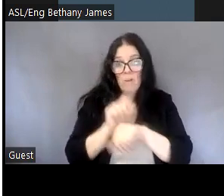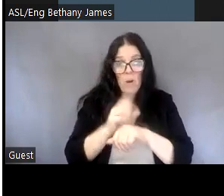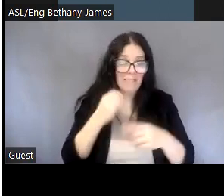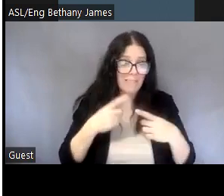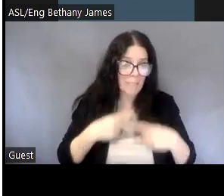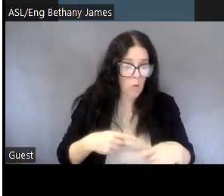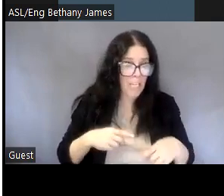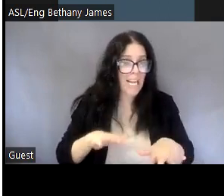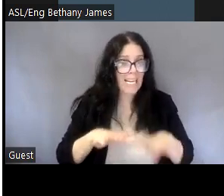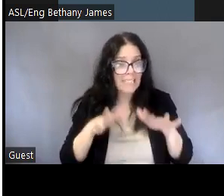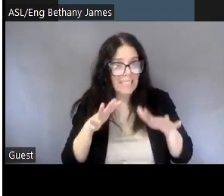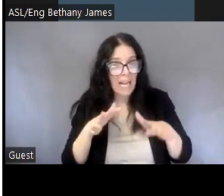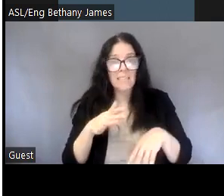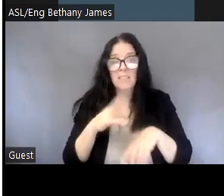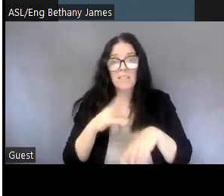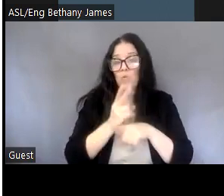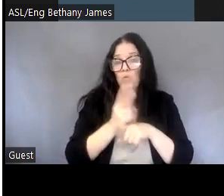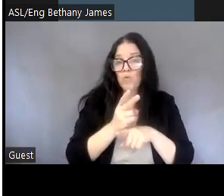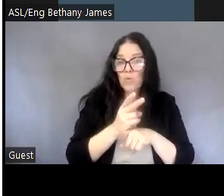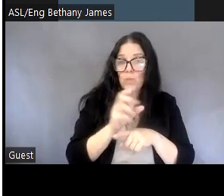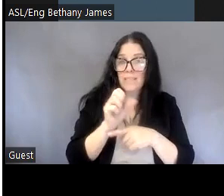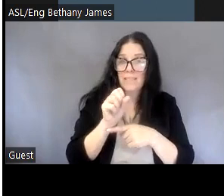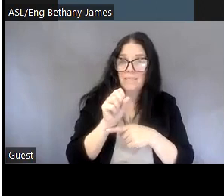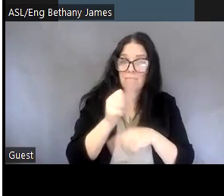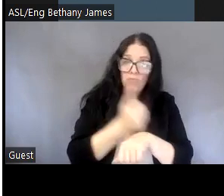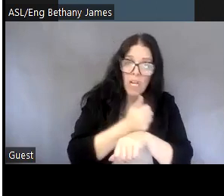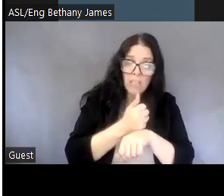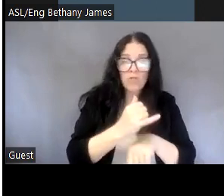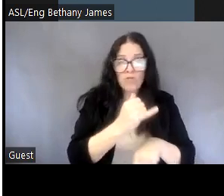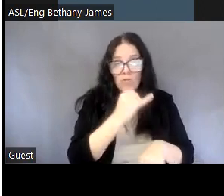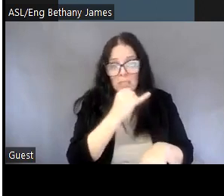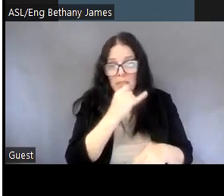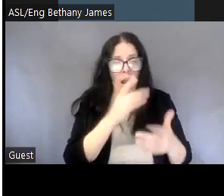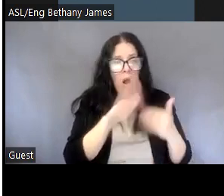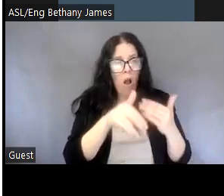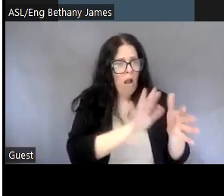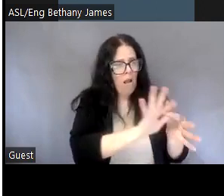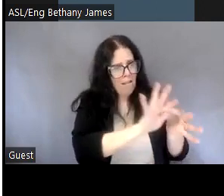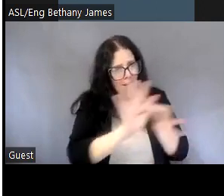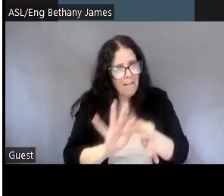and substance use disorders and other related mental health issues like